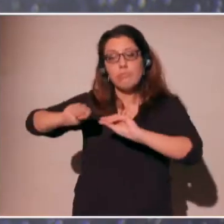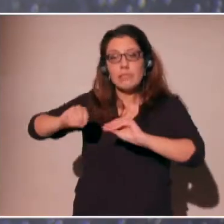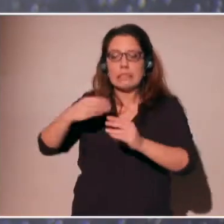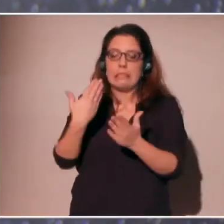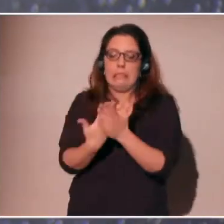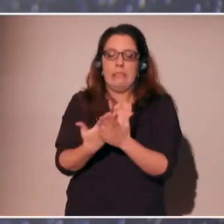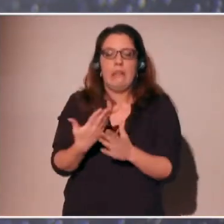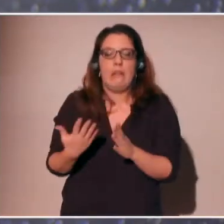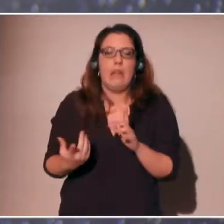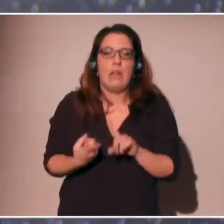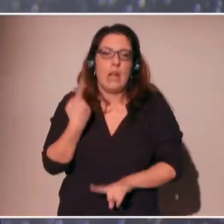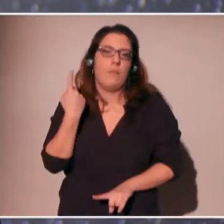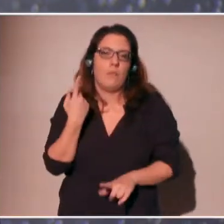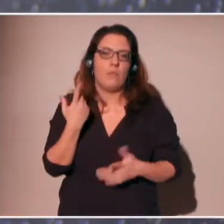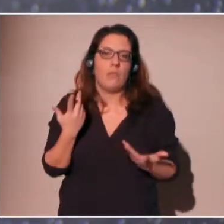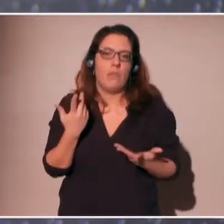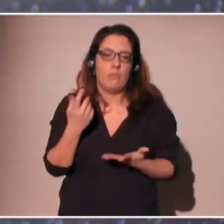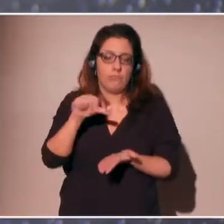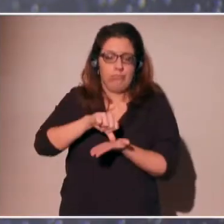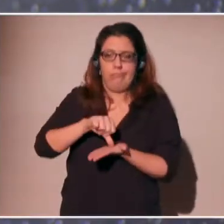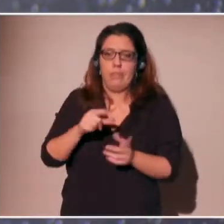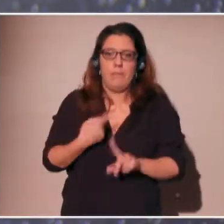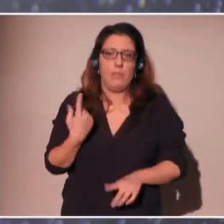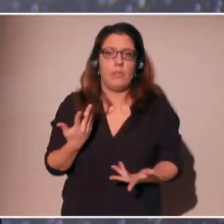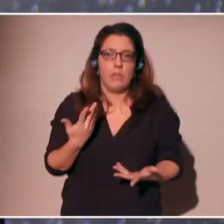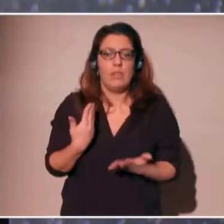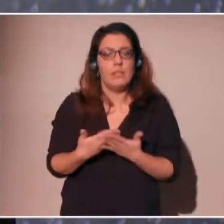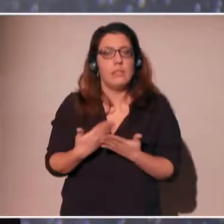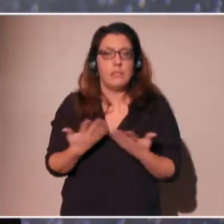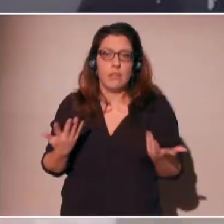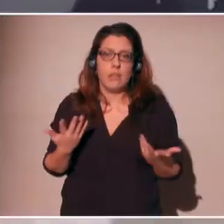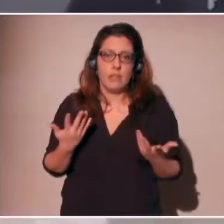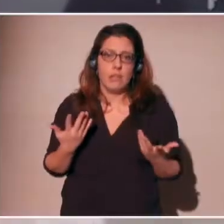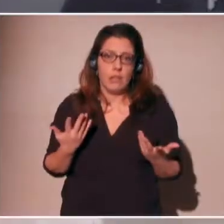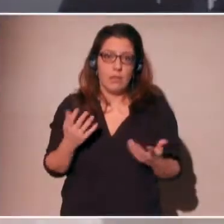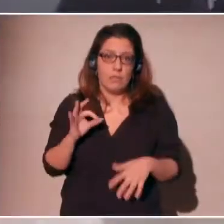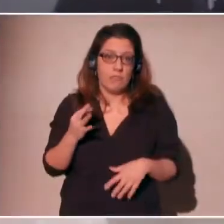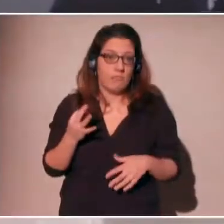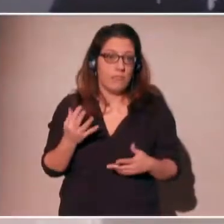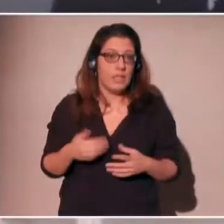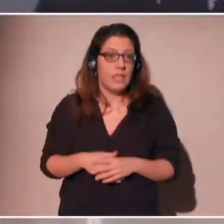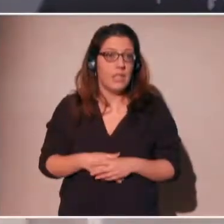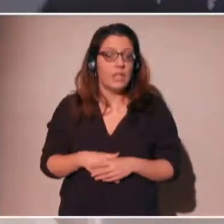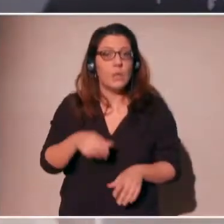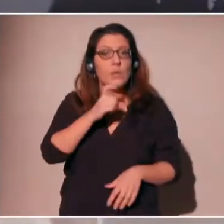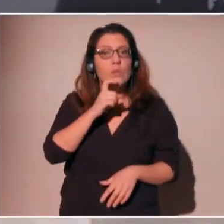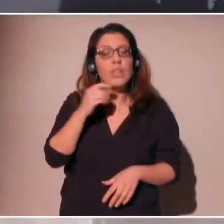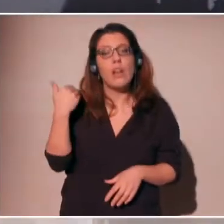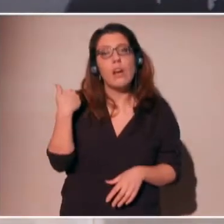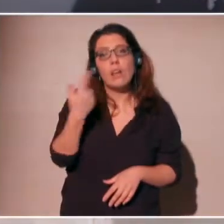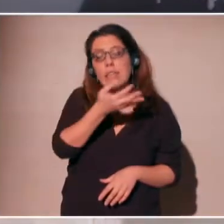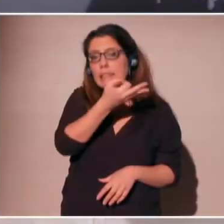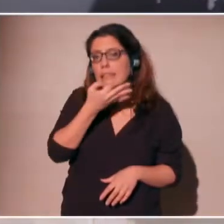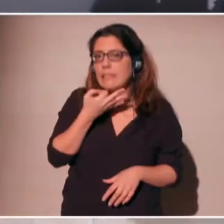that really we really have to put at the heart of the system the fact that we want to learn, that students want to learn, to acquire